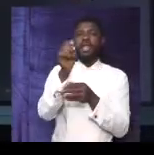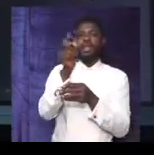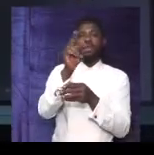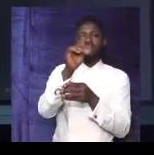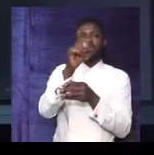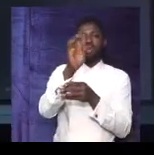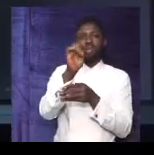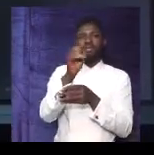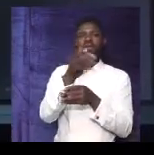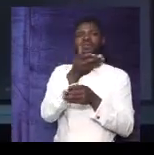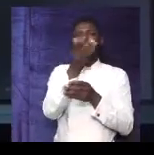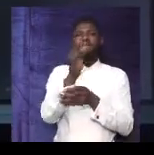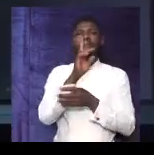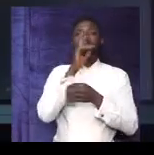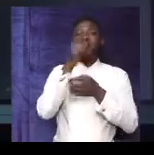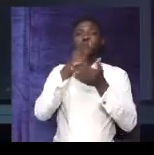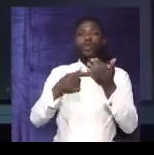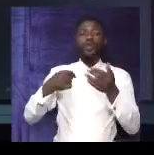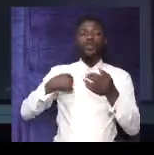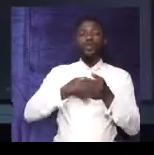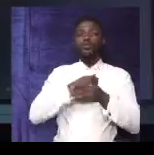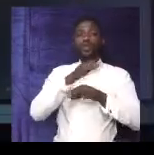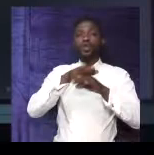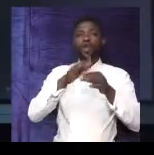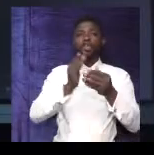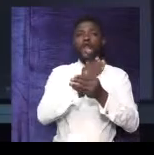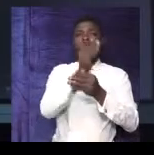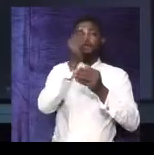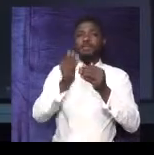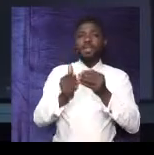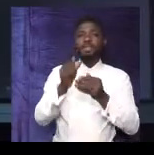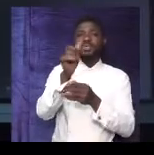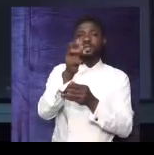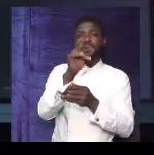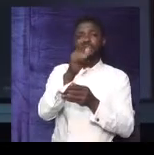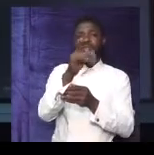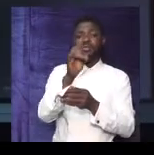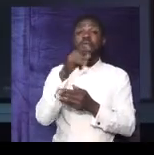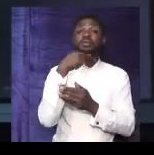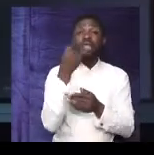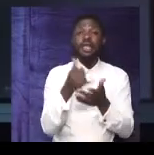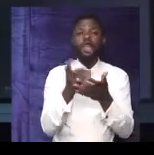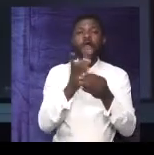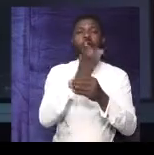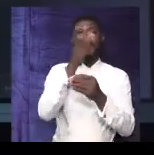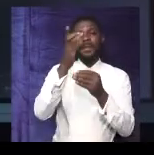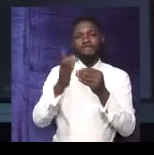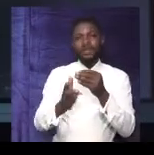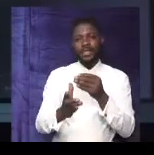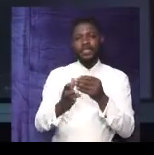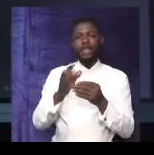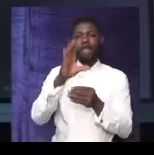complementary angles. These are what we call complementary angles. Say